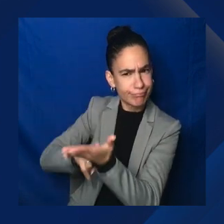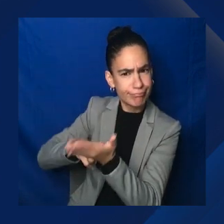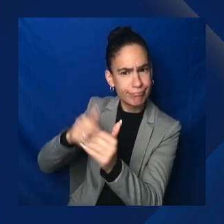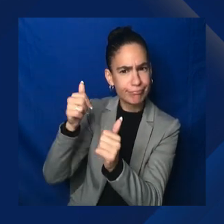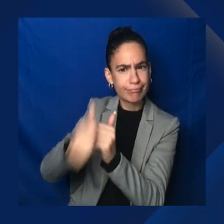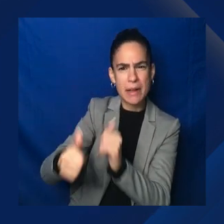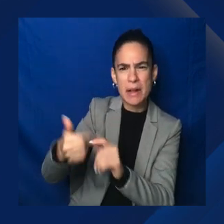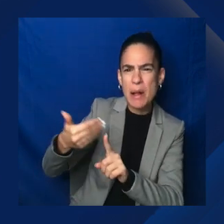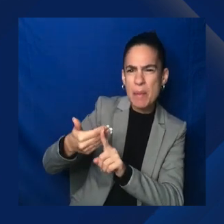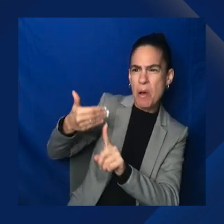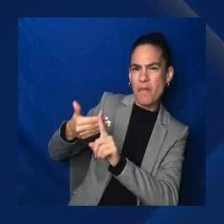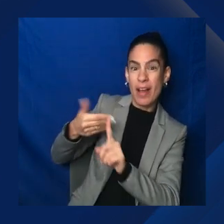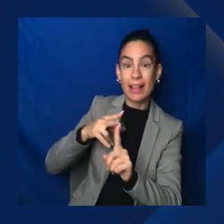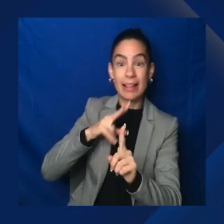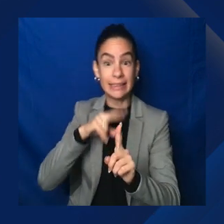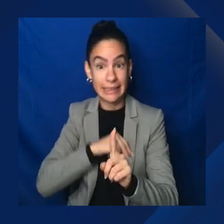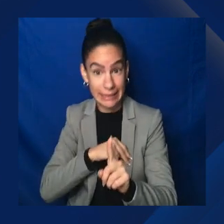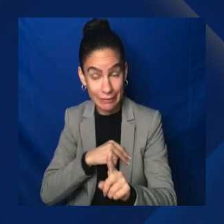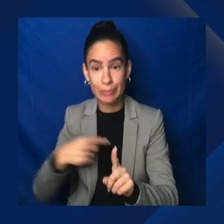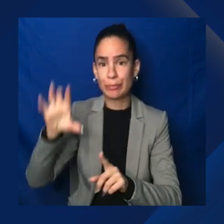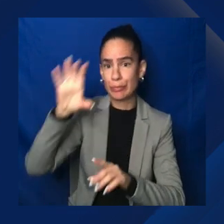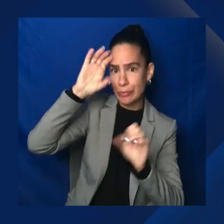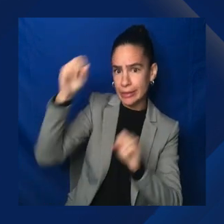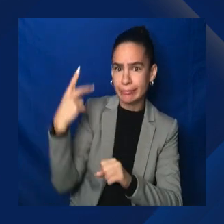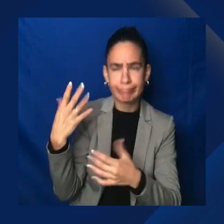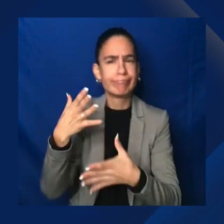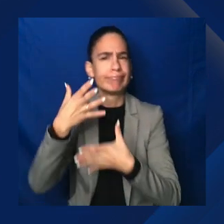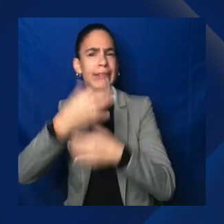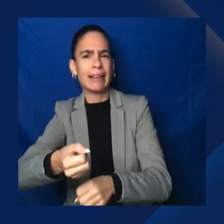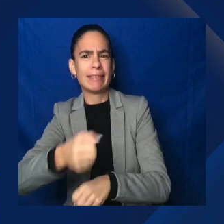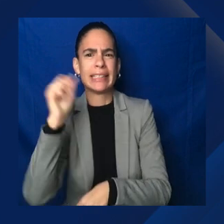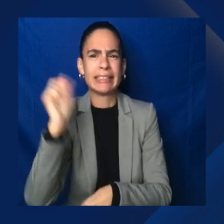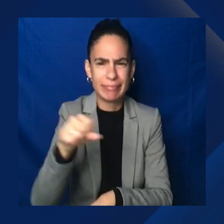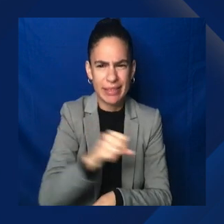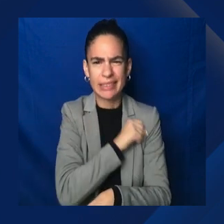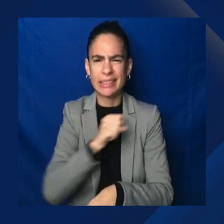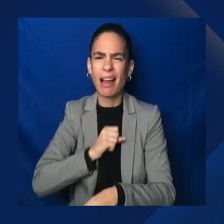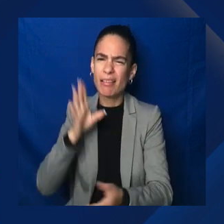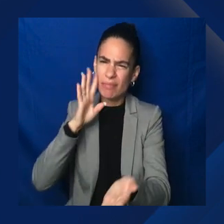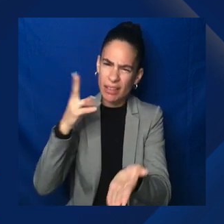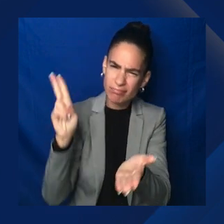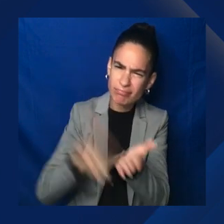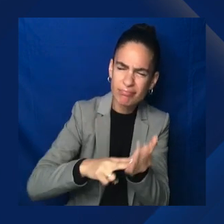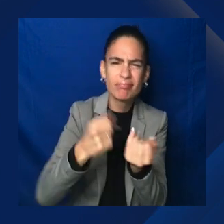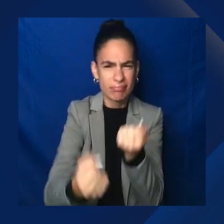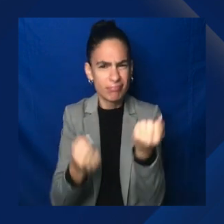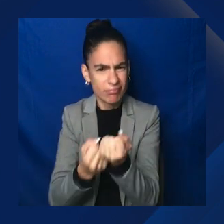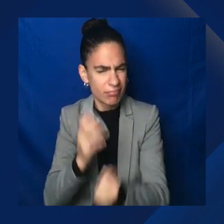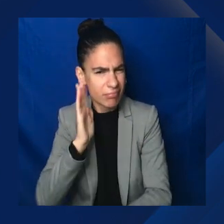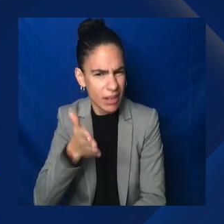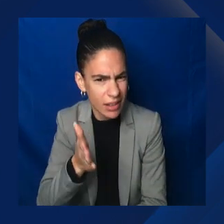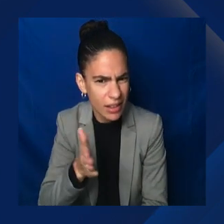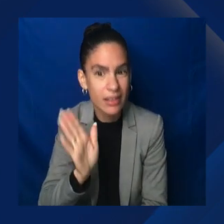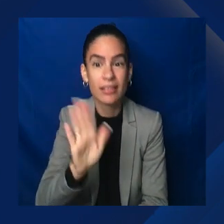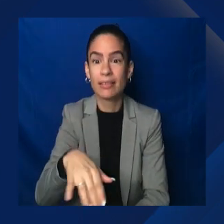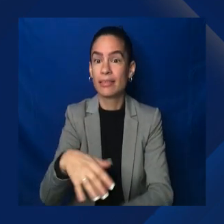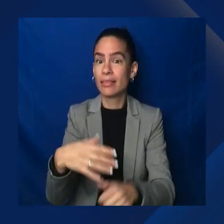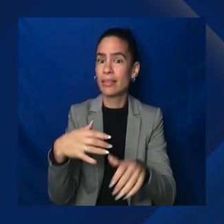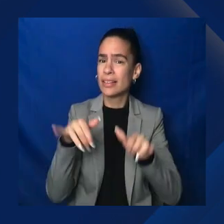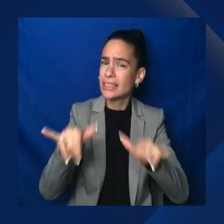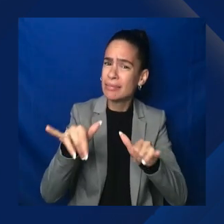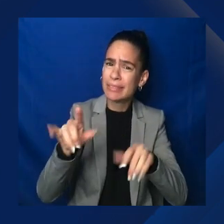that the Senate will do the same. So as I said from the start, in the United States of